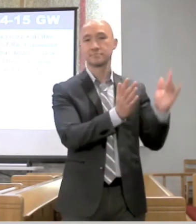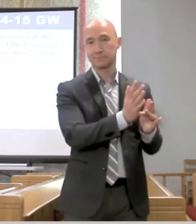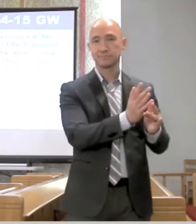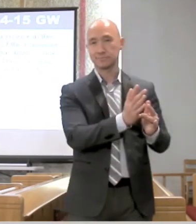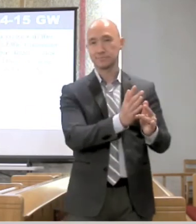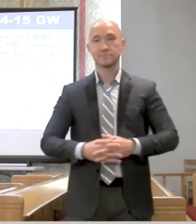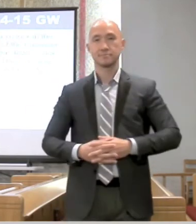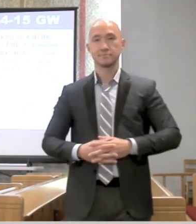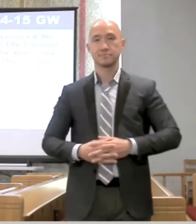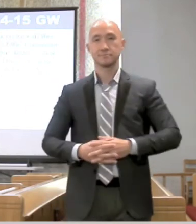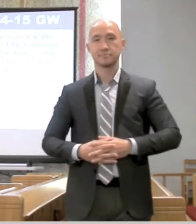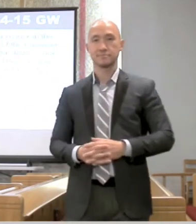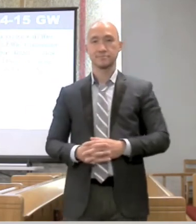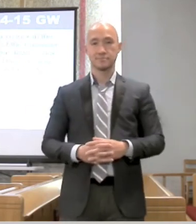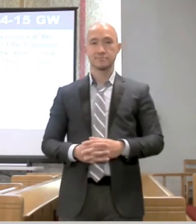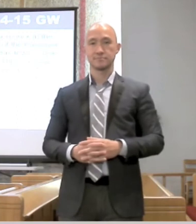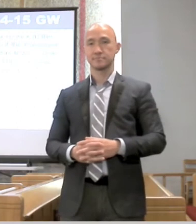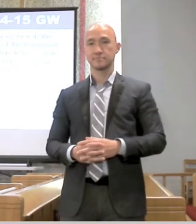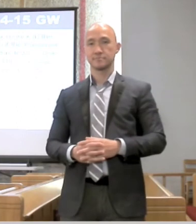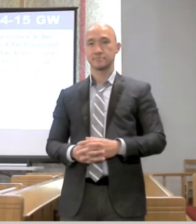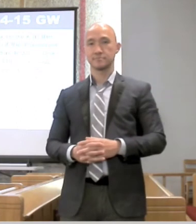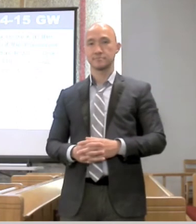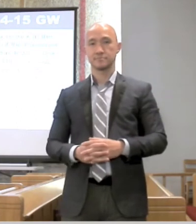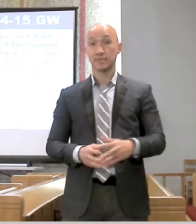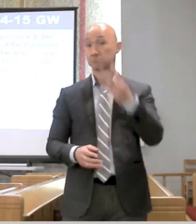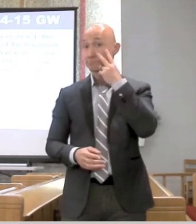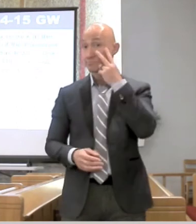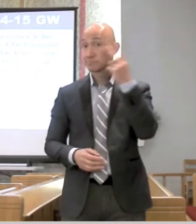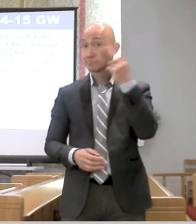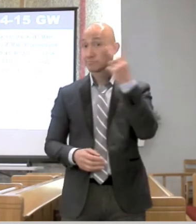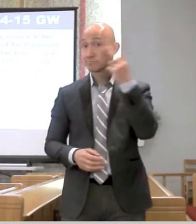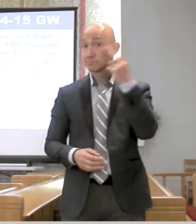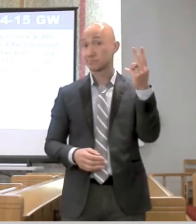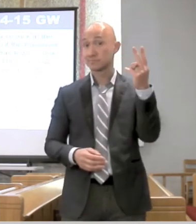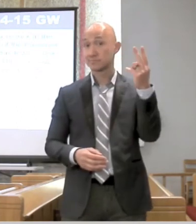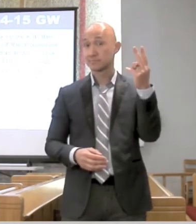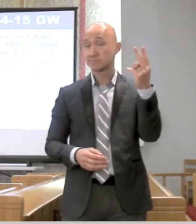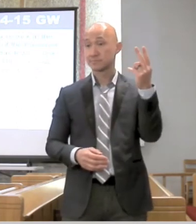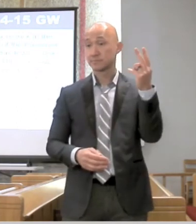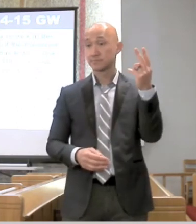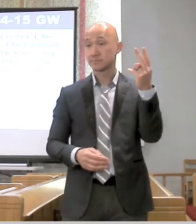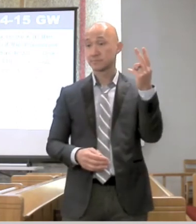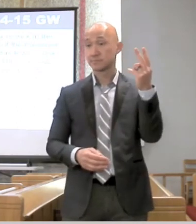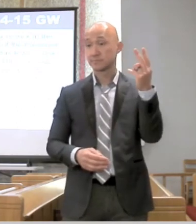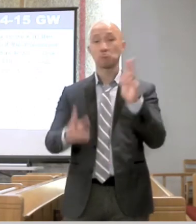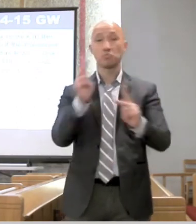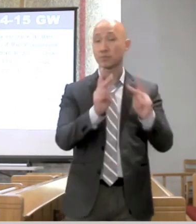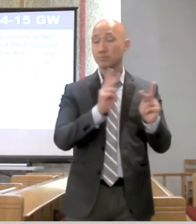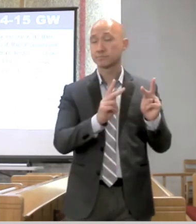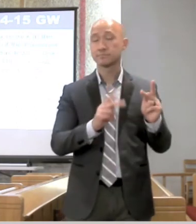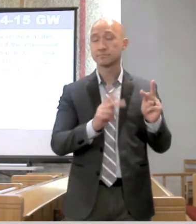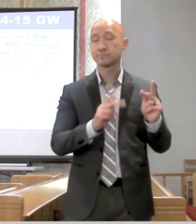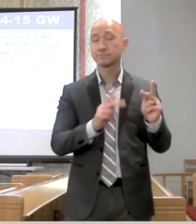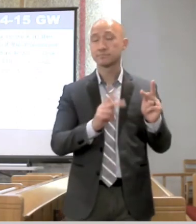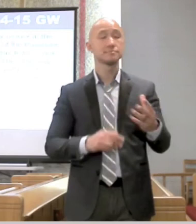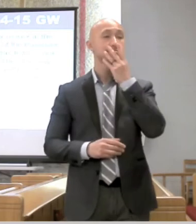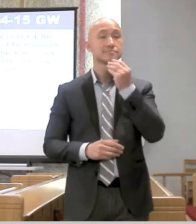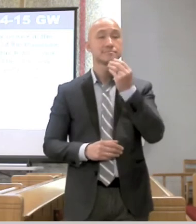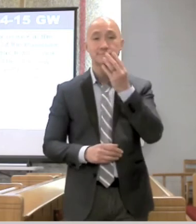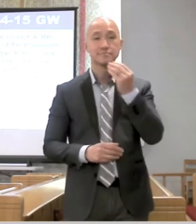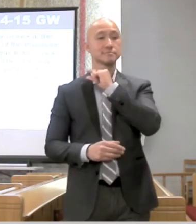point. And notice all the opportunities, all the things. This trial of Jesus is the